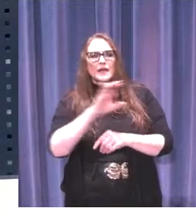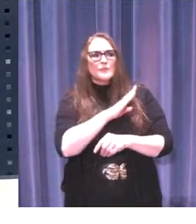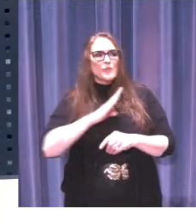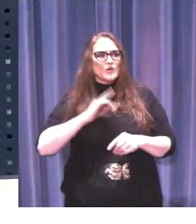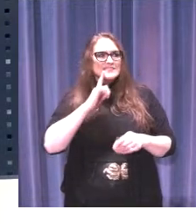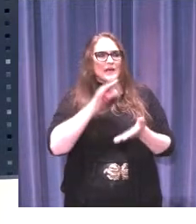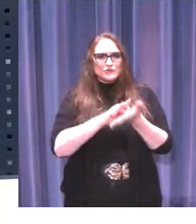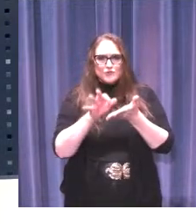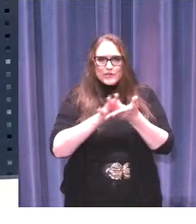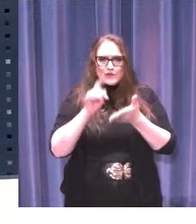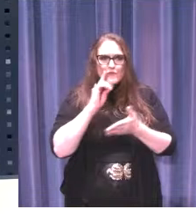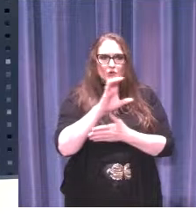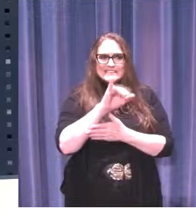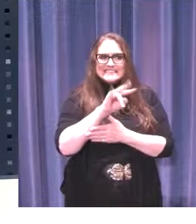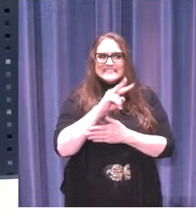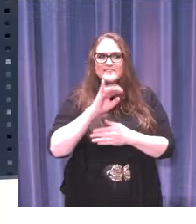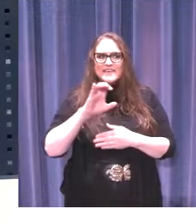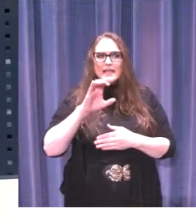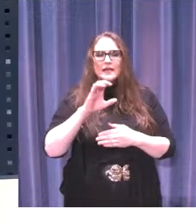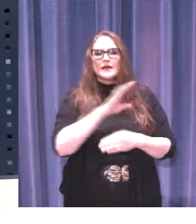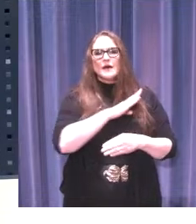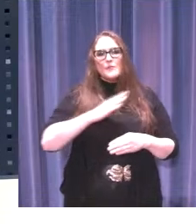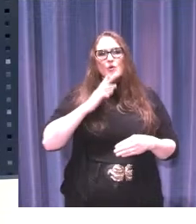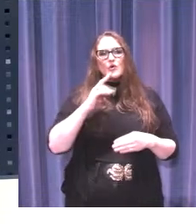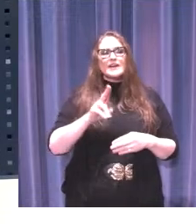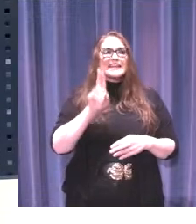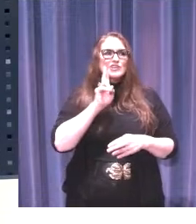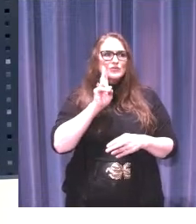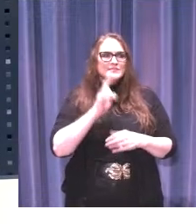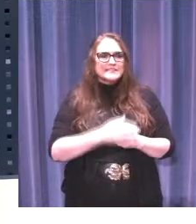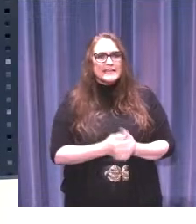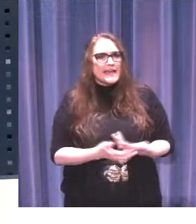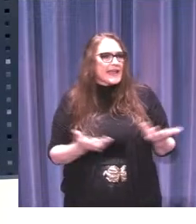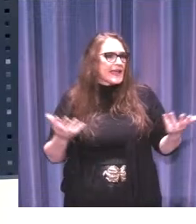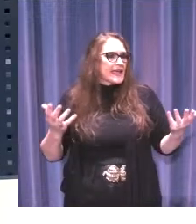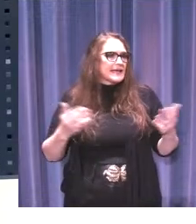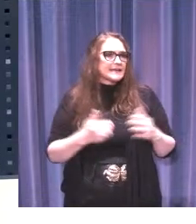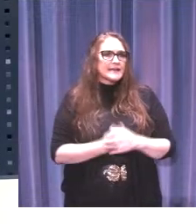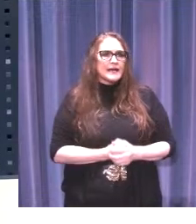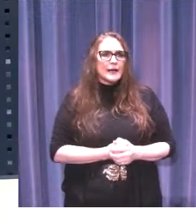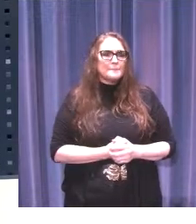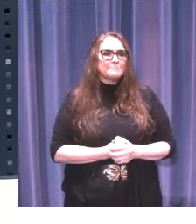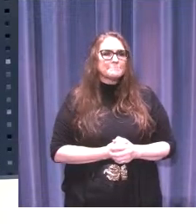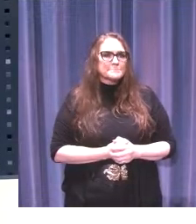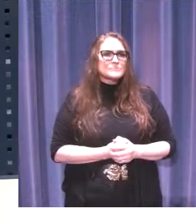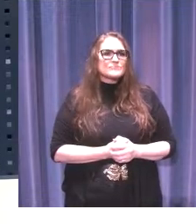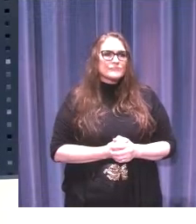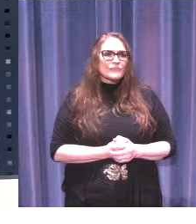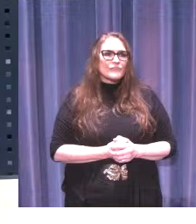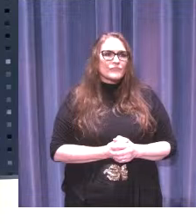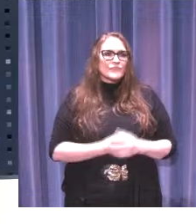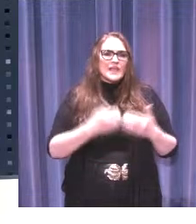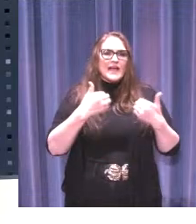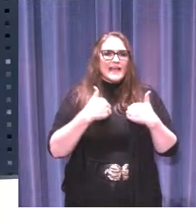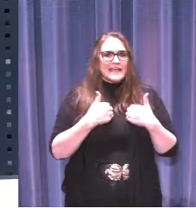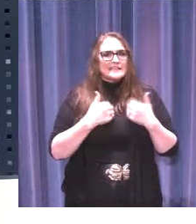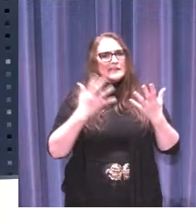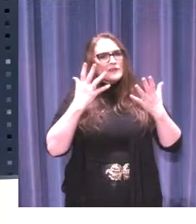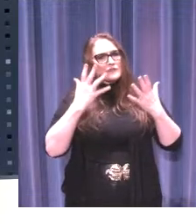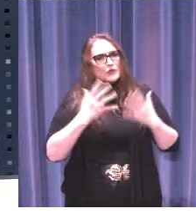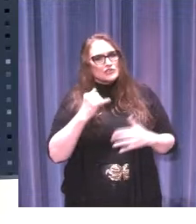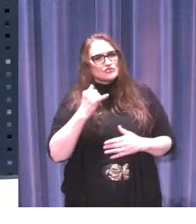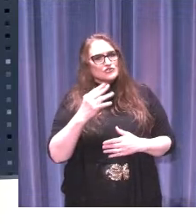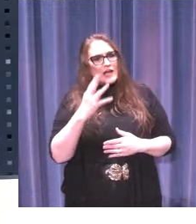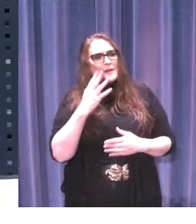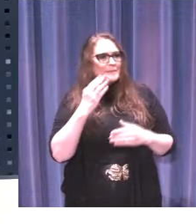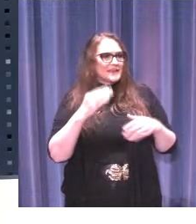treasurer for a civic board in Houston, and I had the unfortunate job of